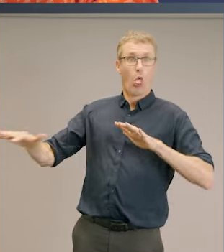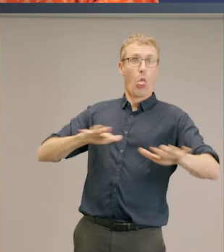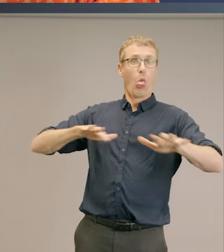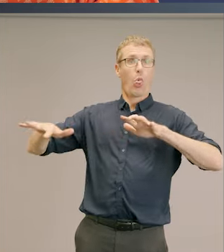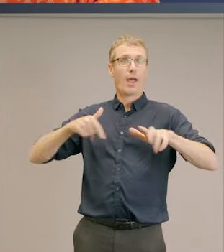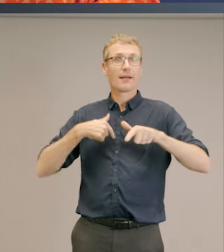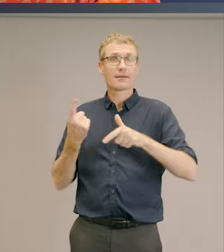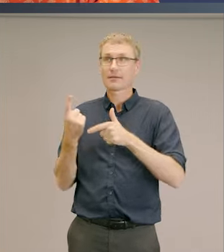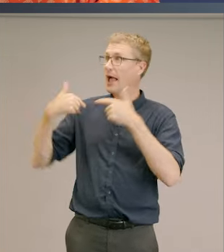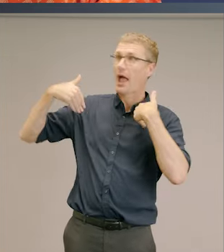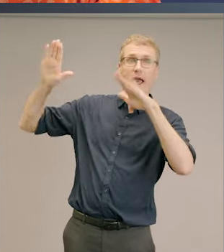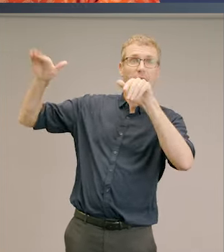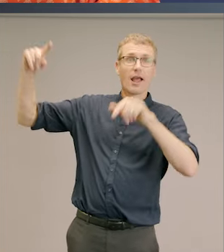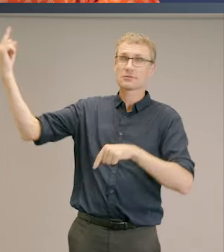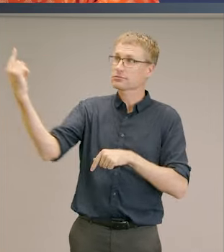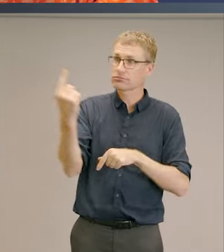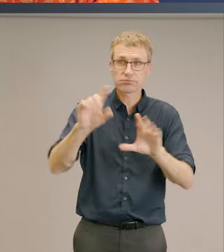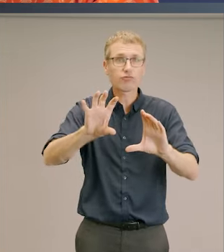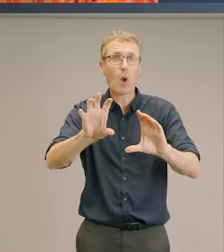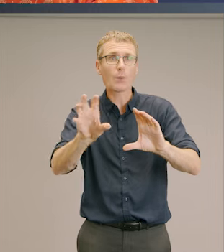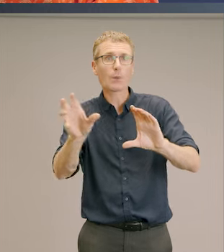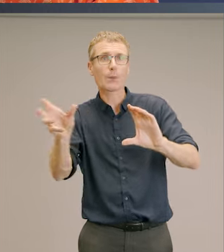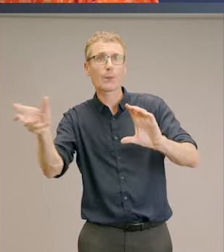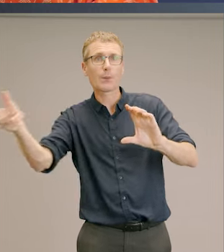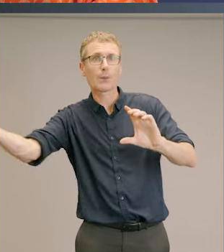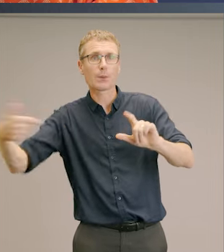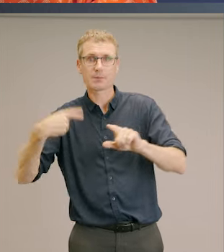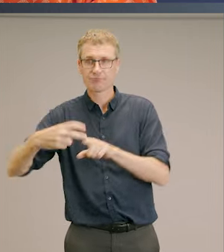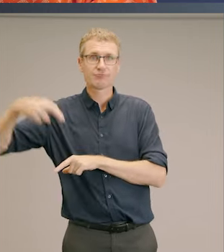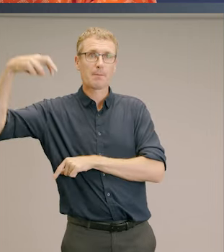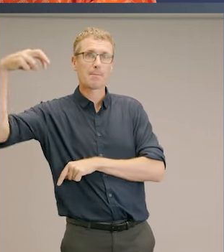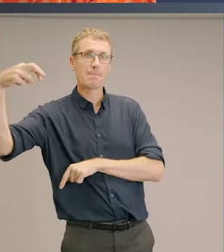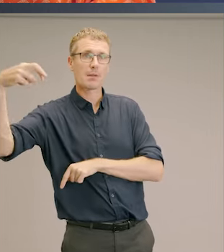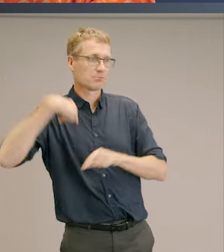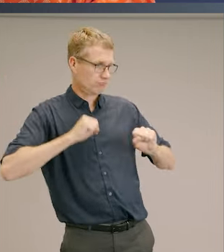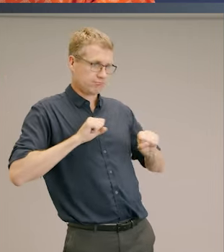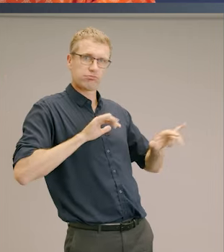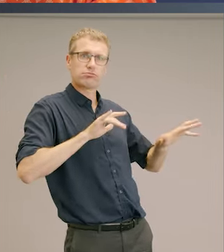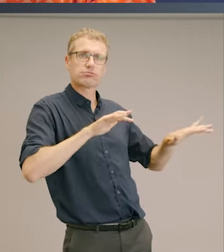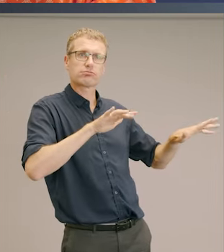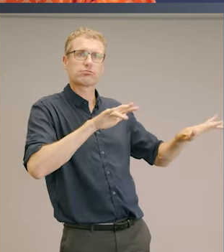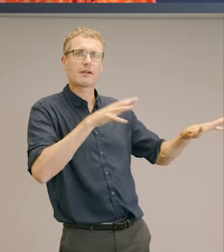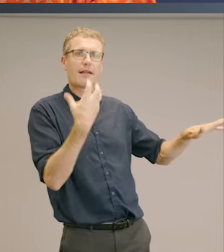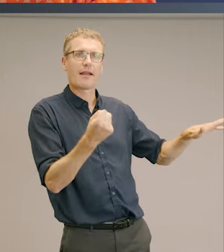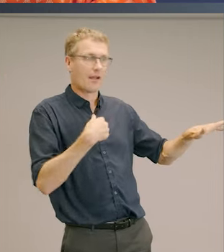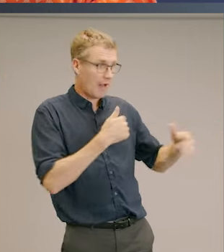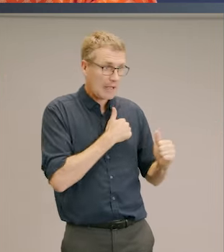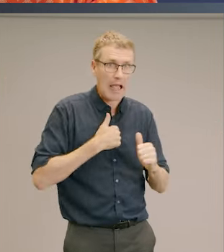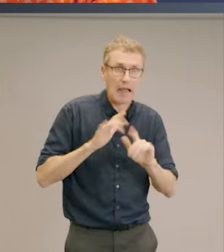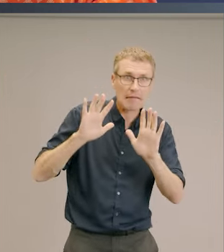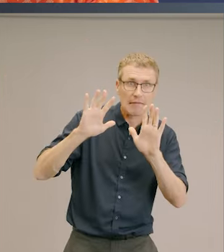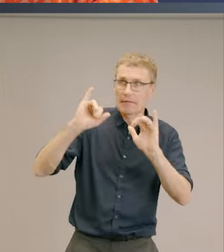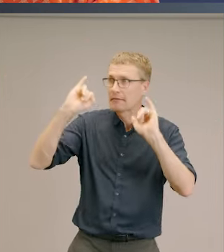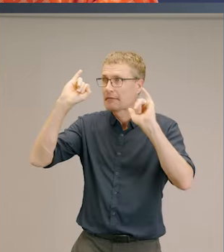Lord came down from heaven, rolled aside the stone and sat on it. His face shone like lightning and his clothing was as white as snow.